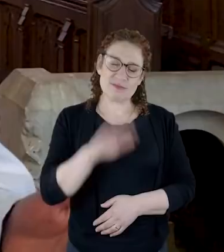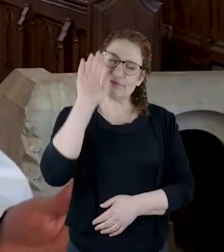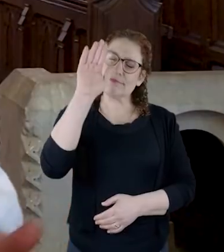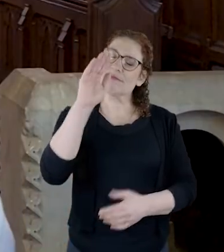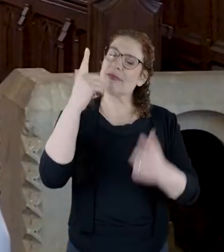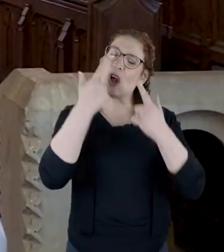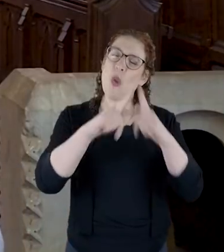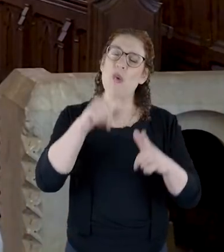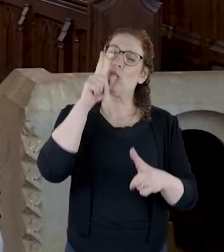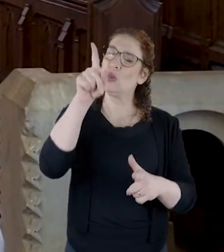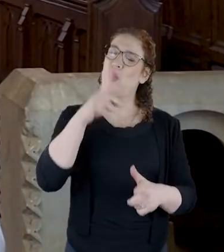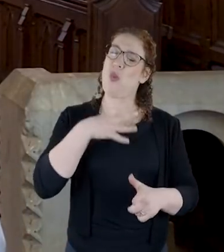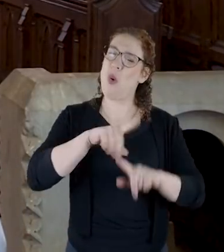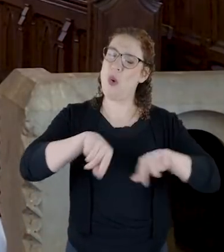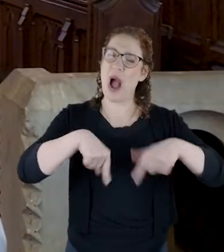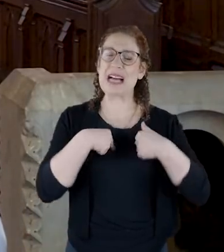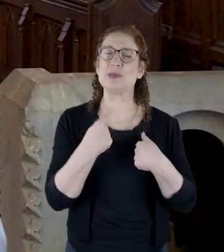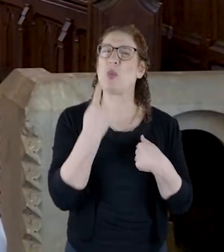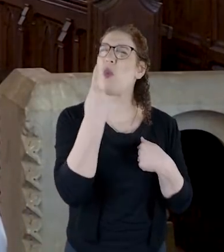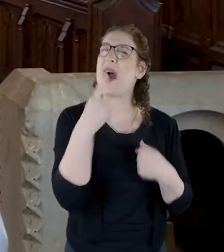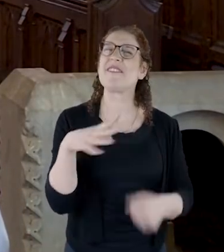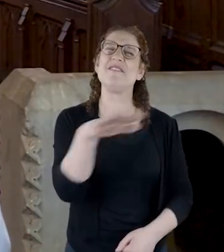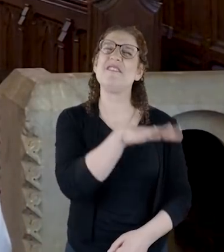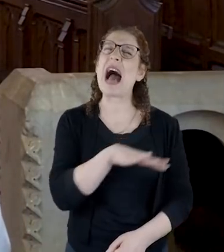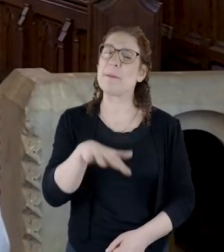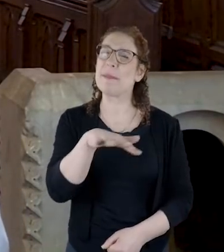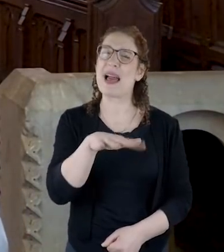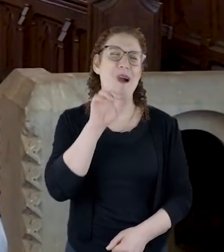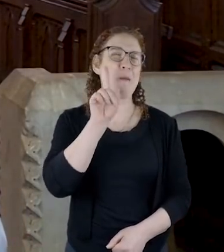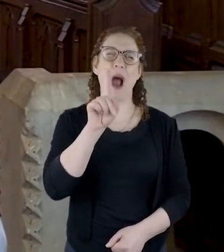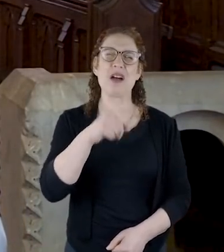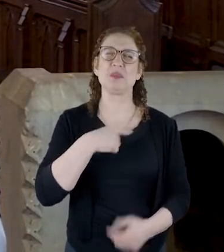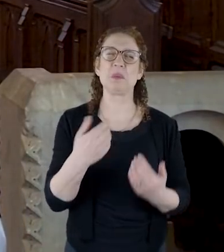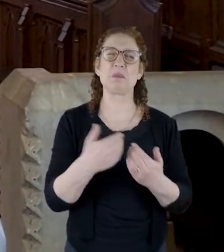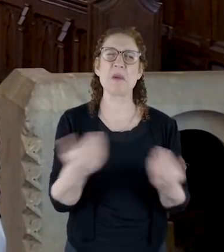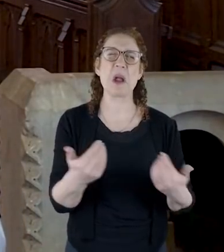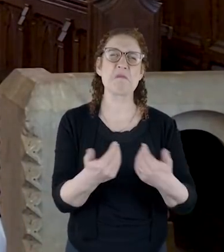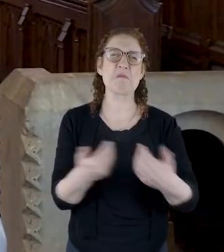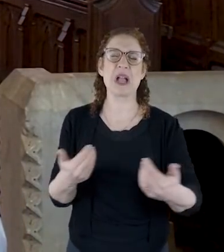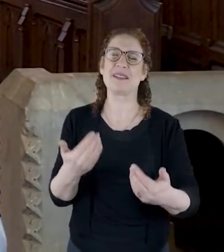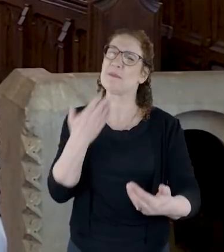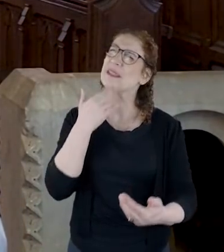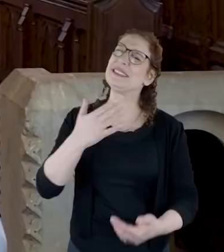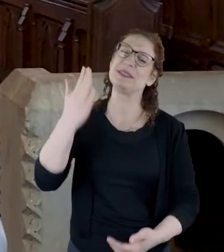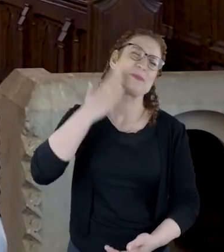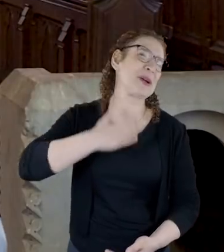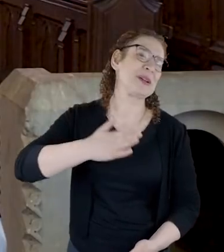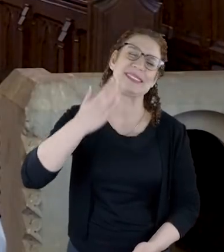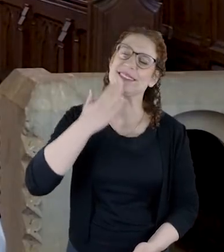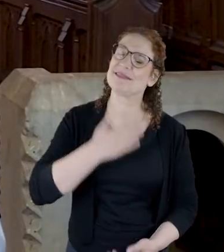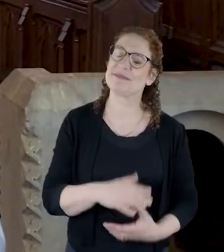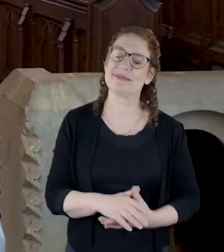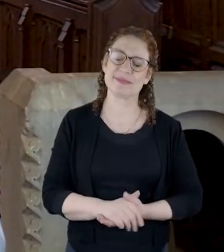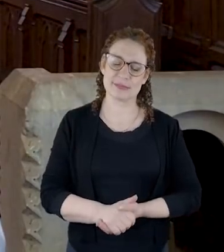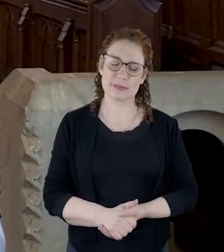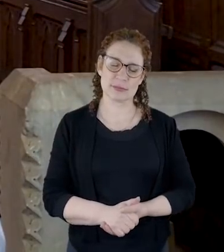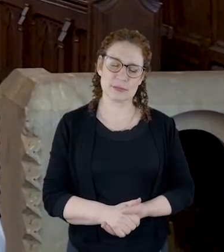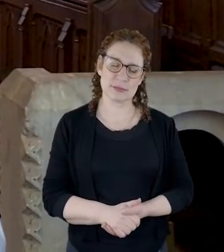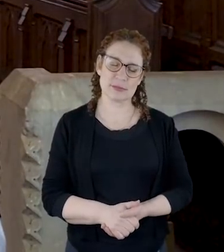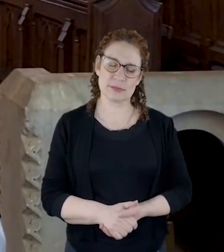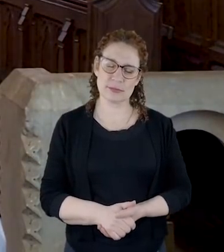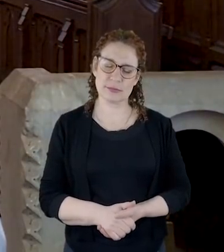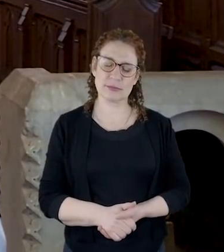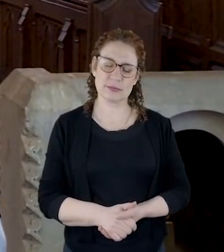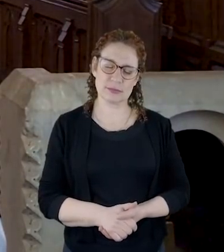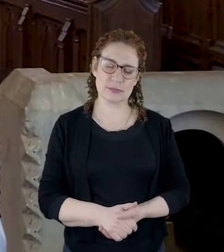You made us to be one family, yet we have divided humanity. Lord, have mercy.